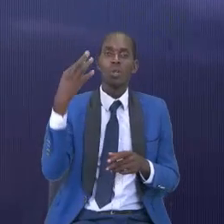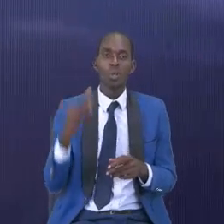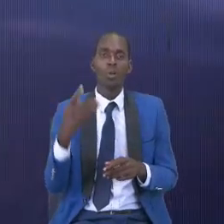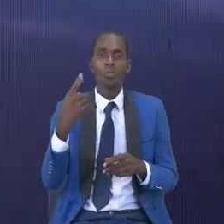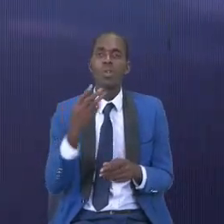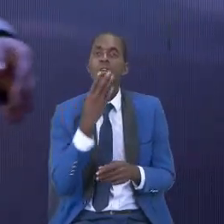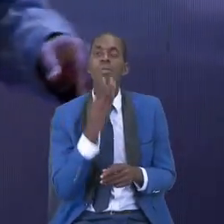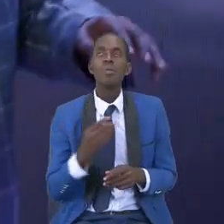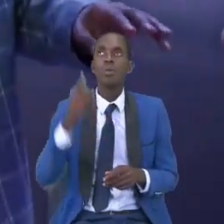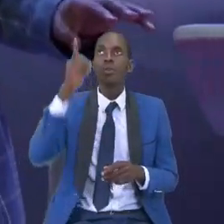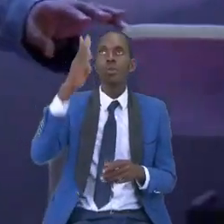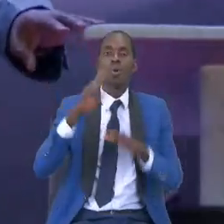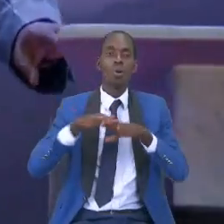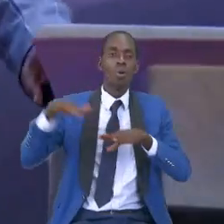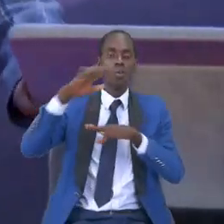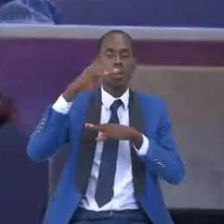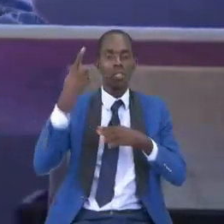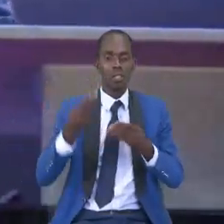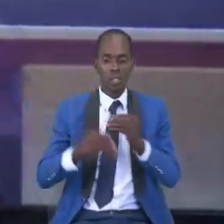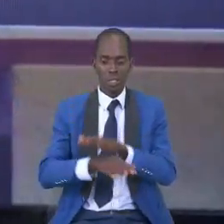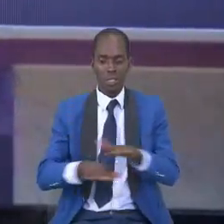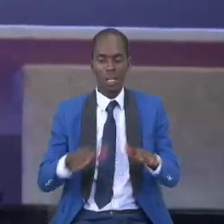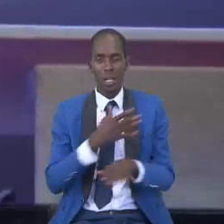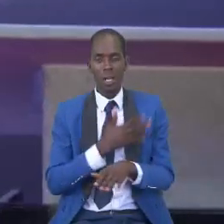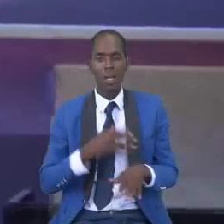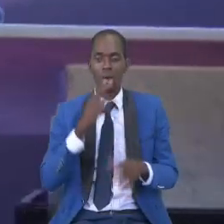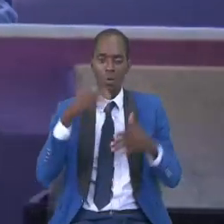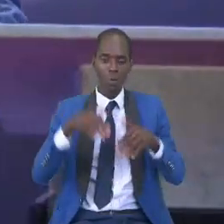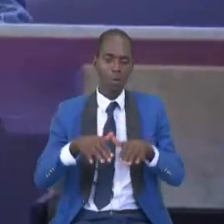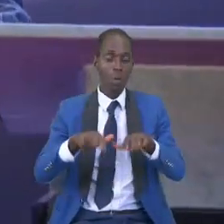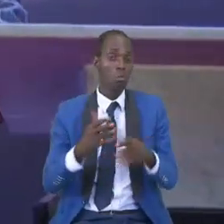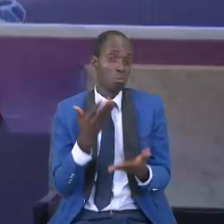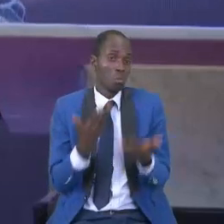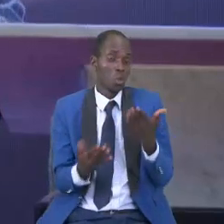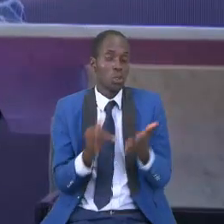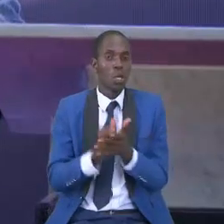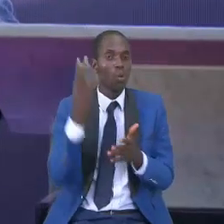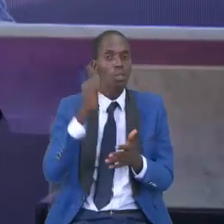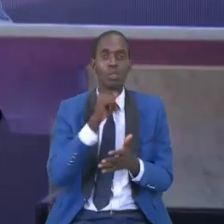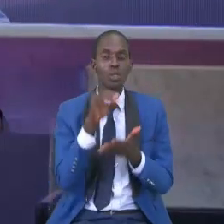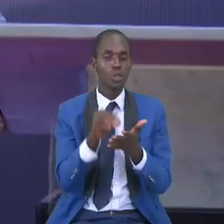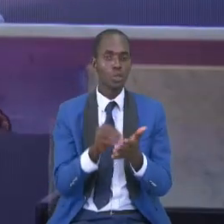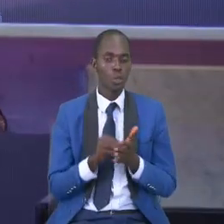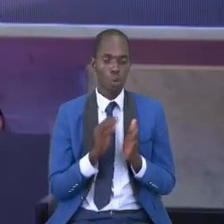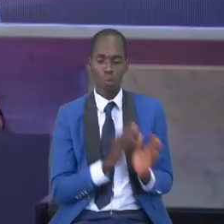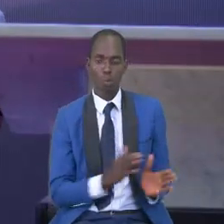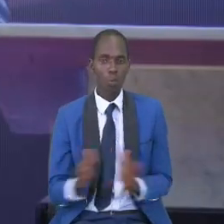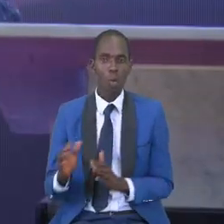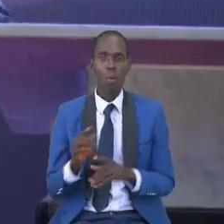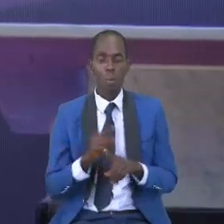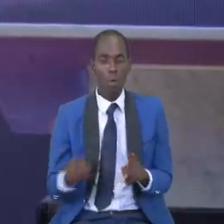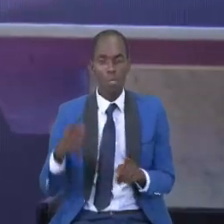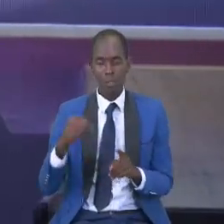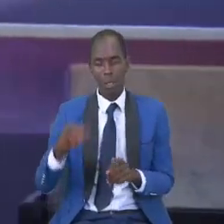his intention. And his presence there converted those people, and they made vows unto